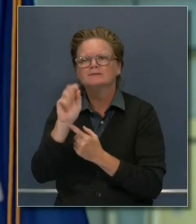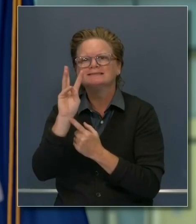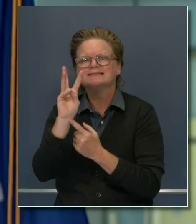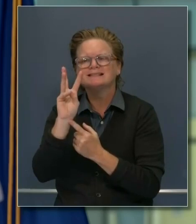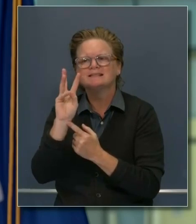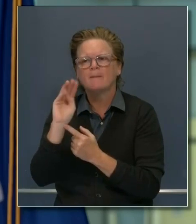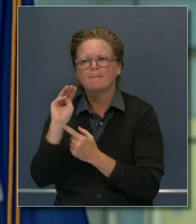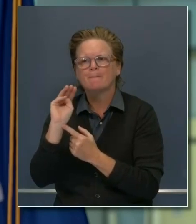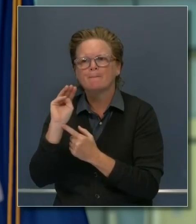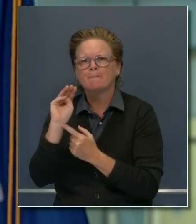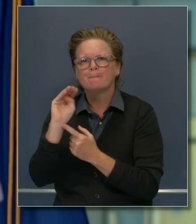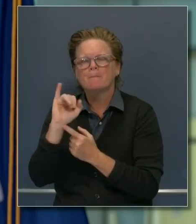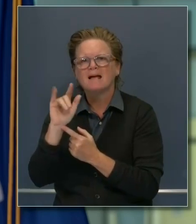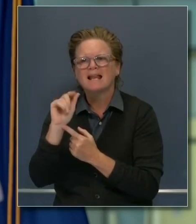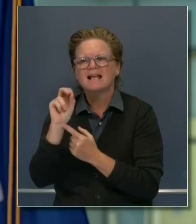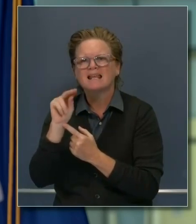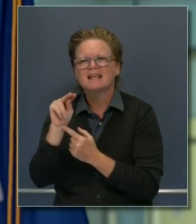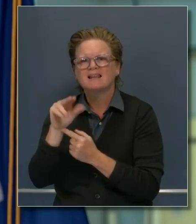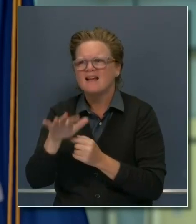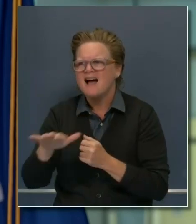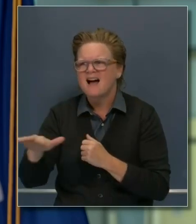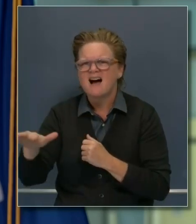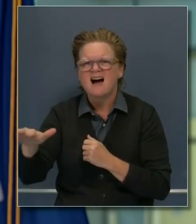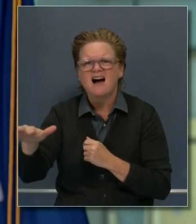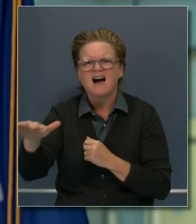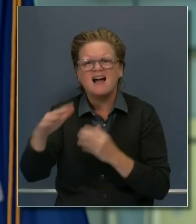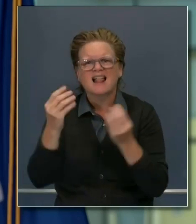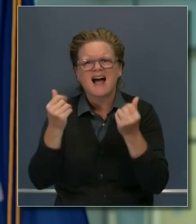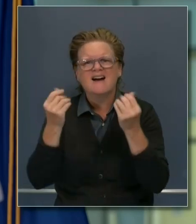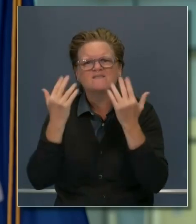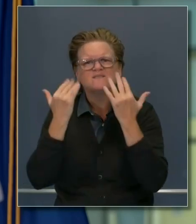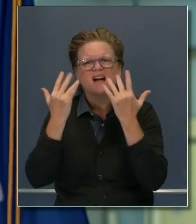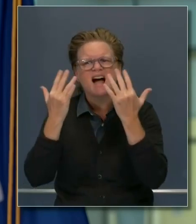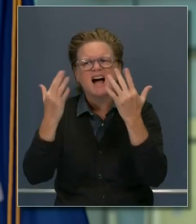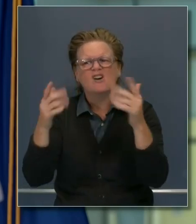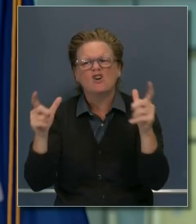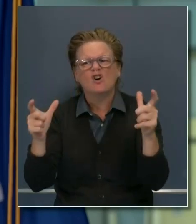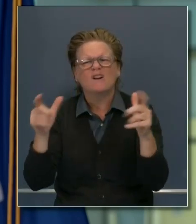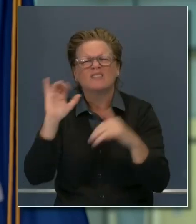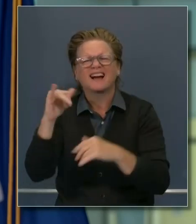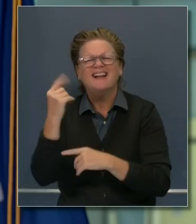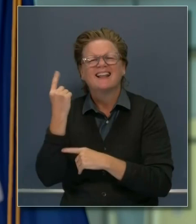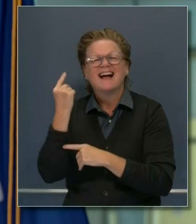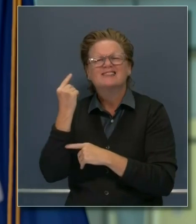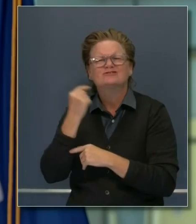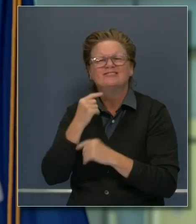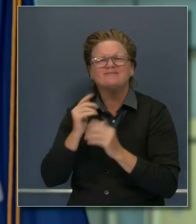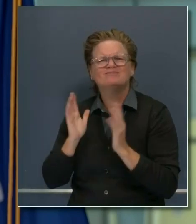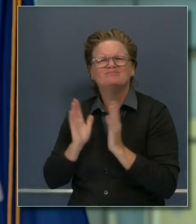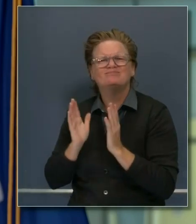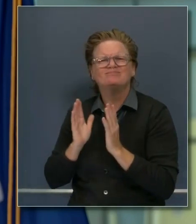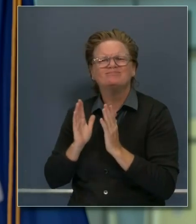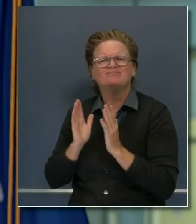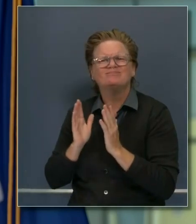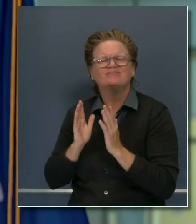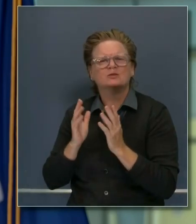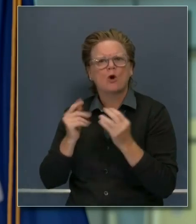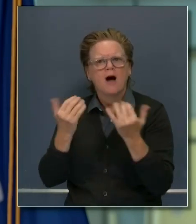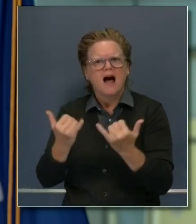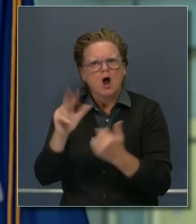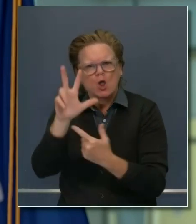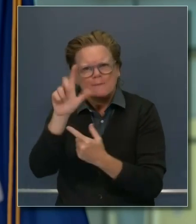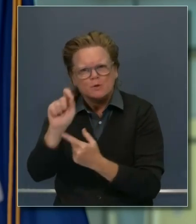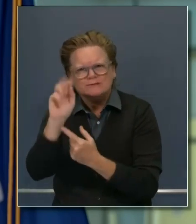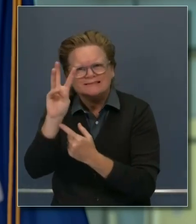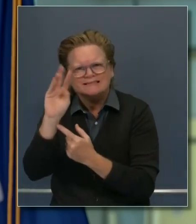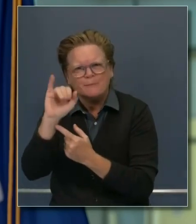than 300,000 the entire calendar year last year. So I certainly recognize the anxiety around the size of the fund, but